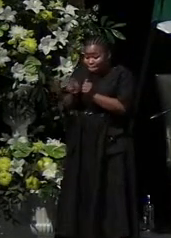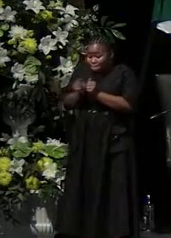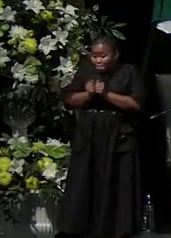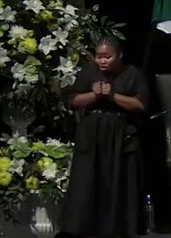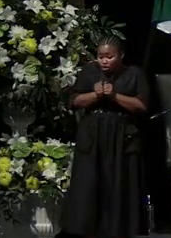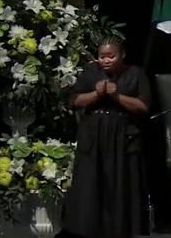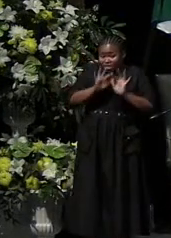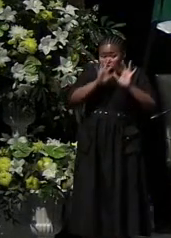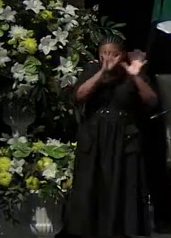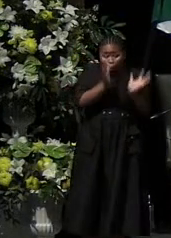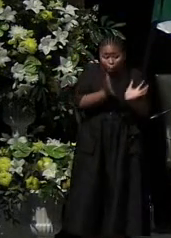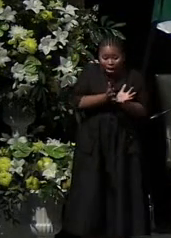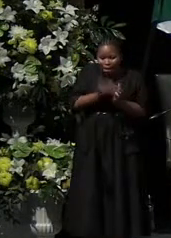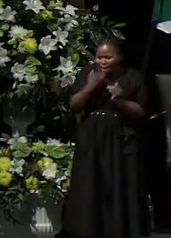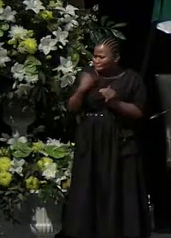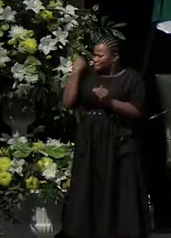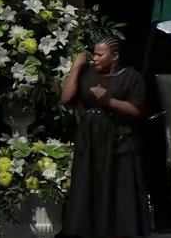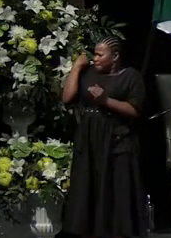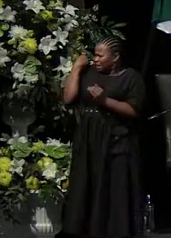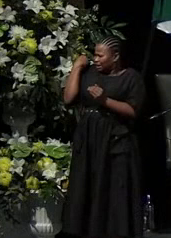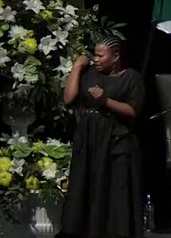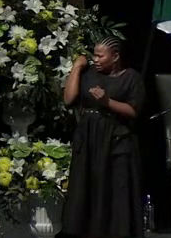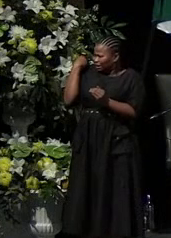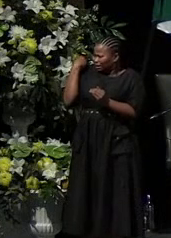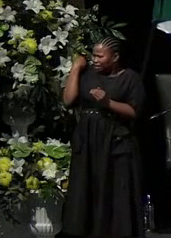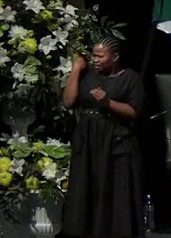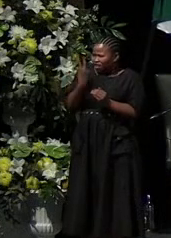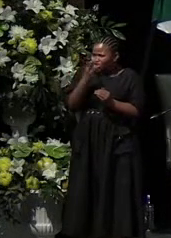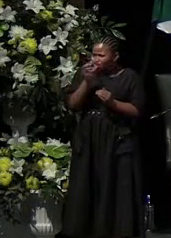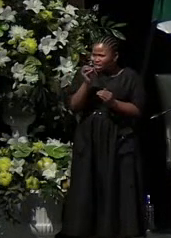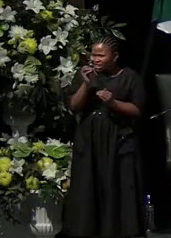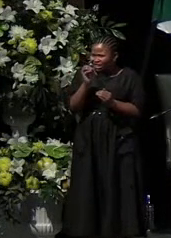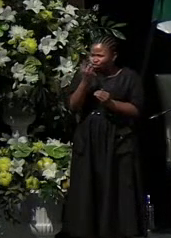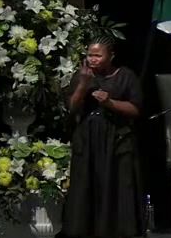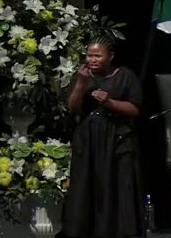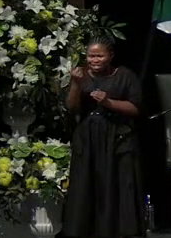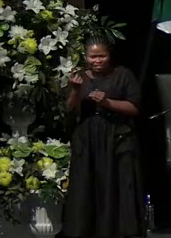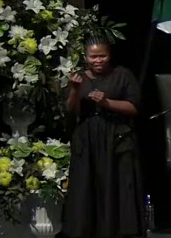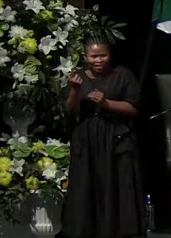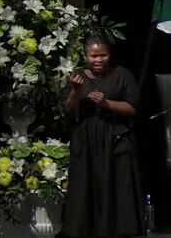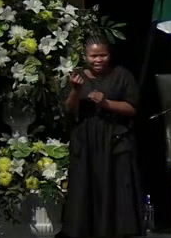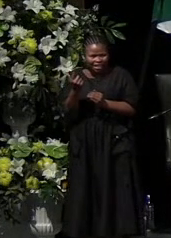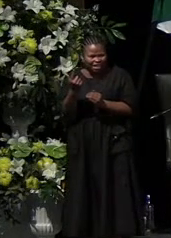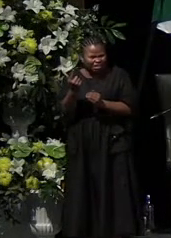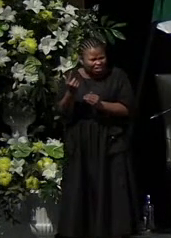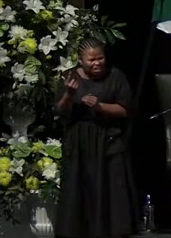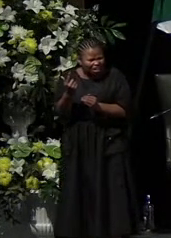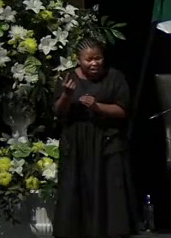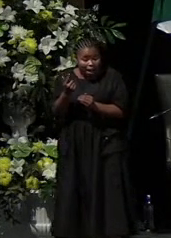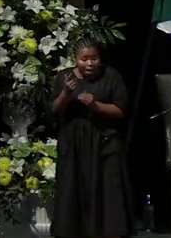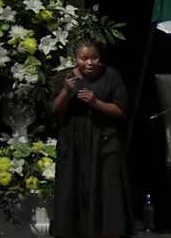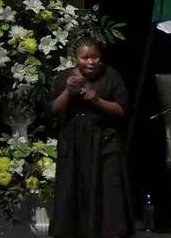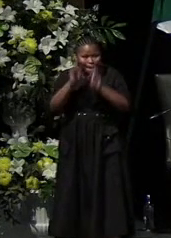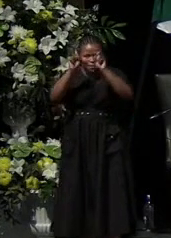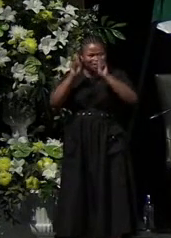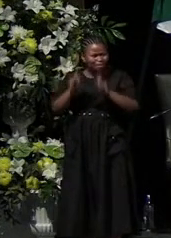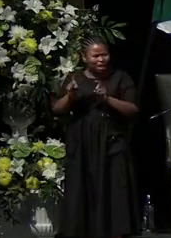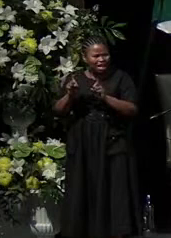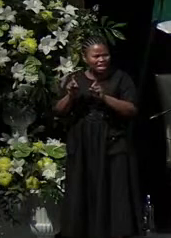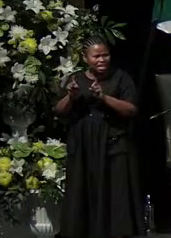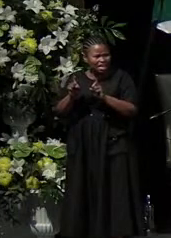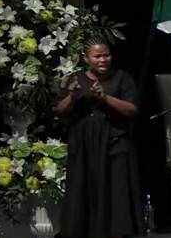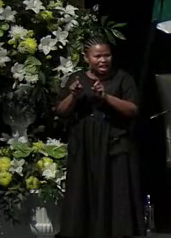of this planet yesterday at cop 27 a study that I'm the principal investigator